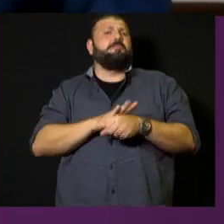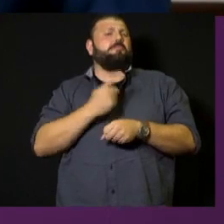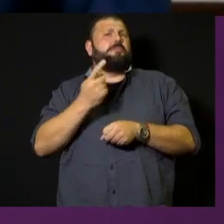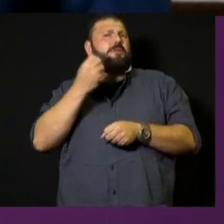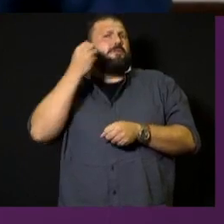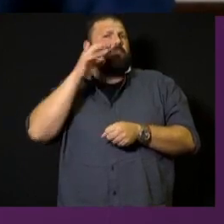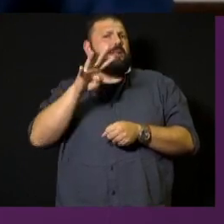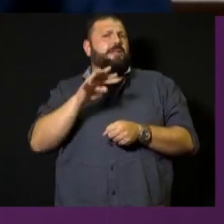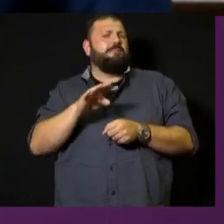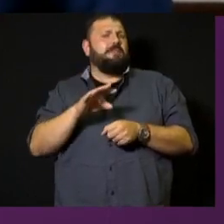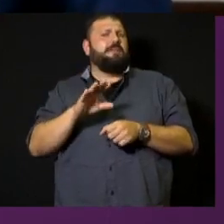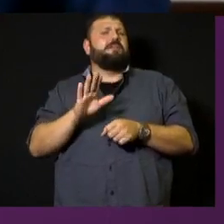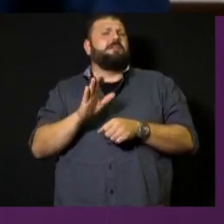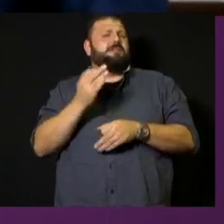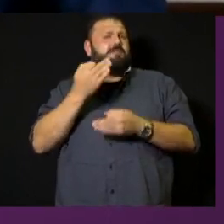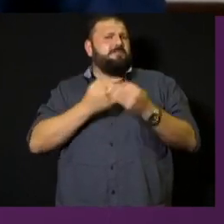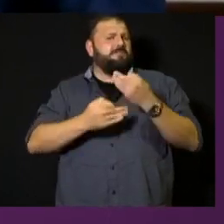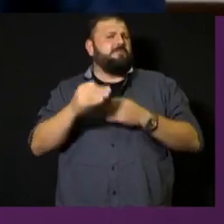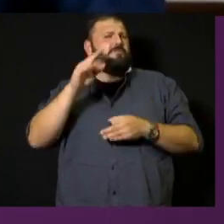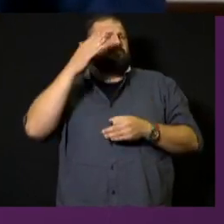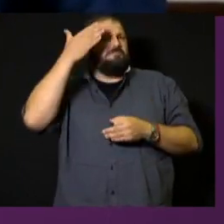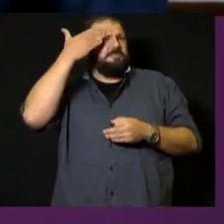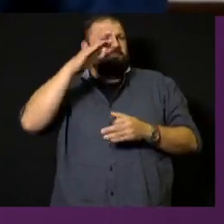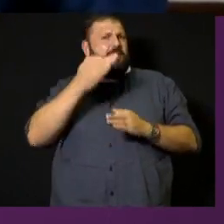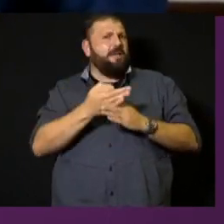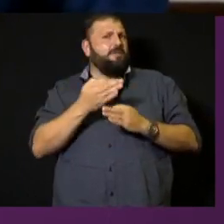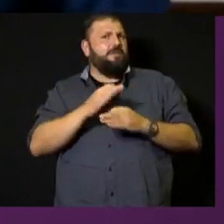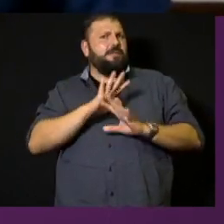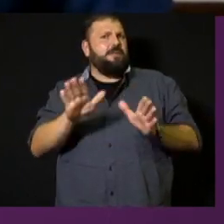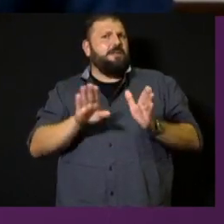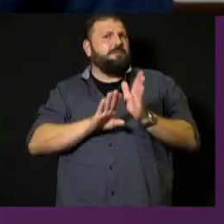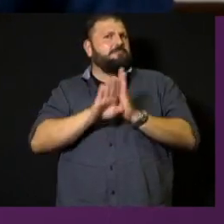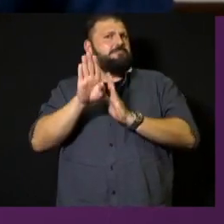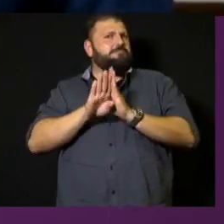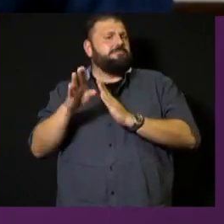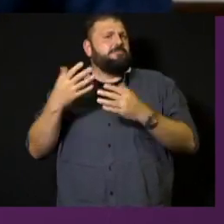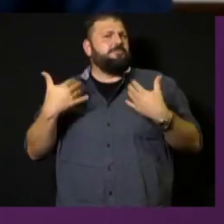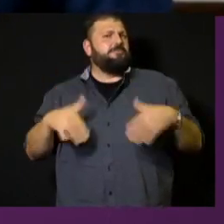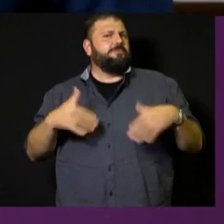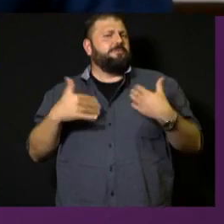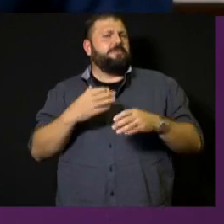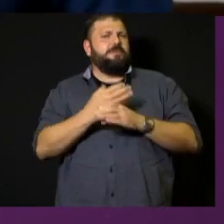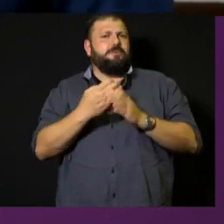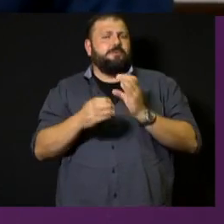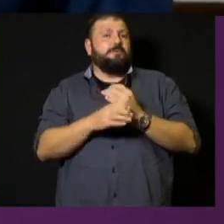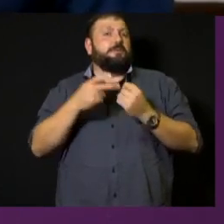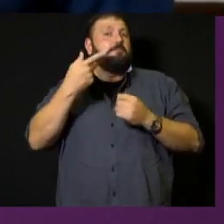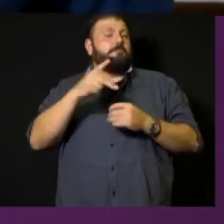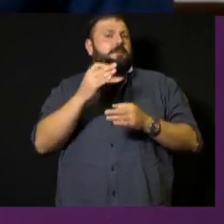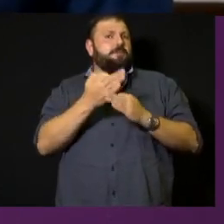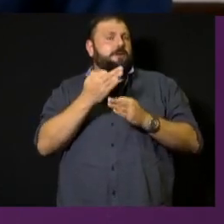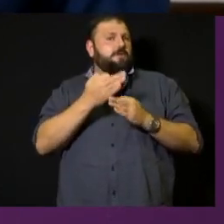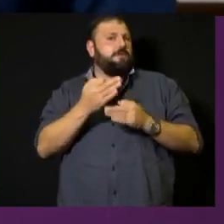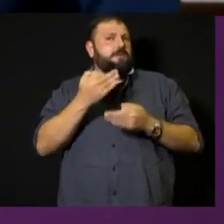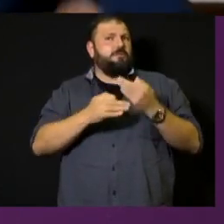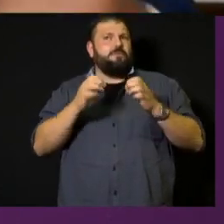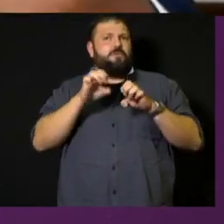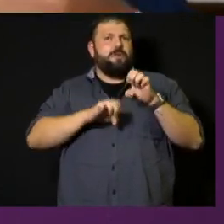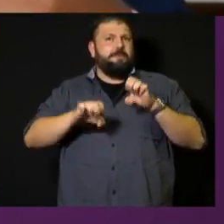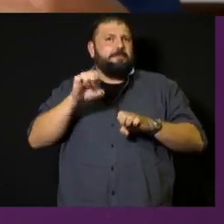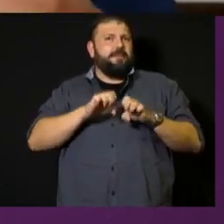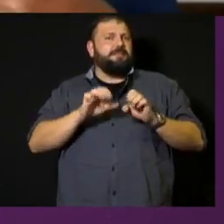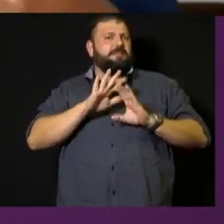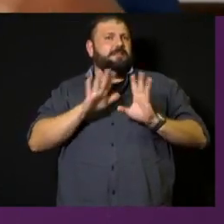why? And the future, with all this innovation, is impressive. This is a company that